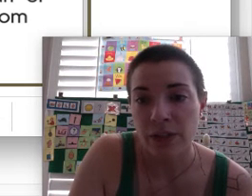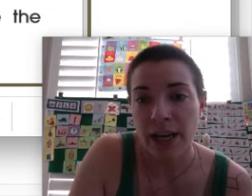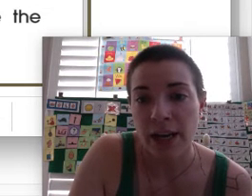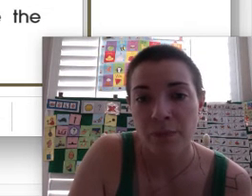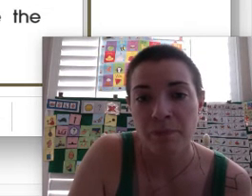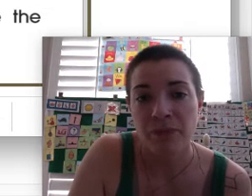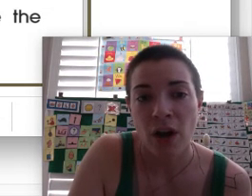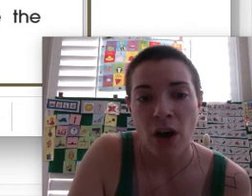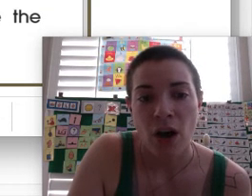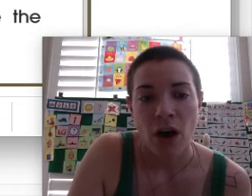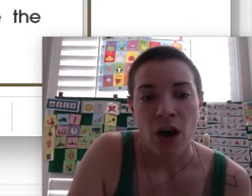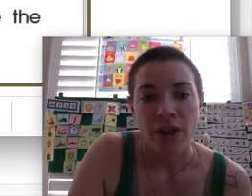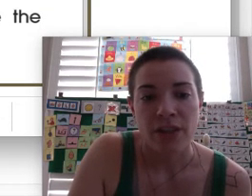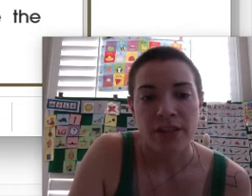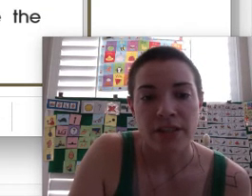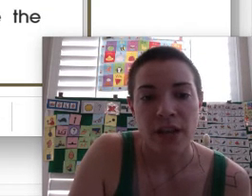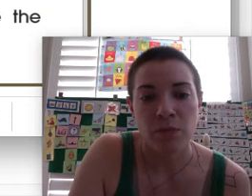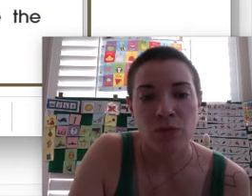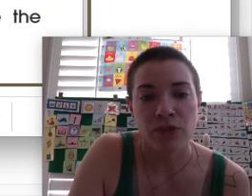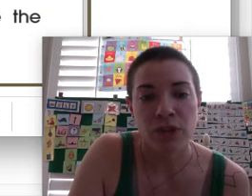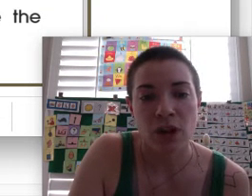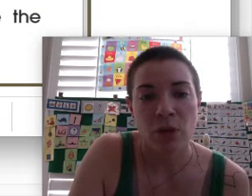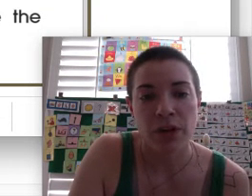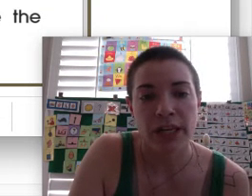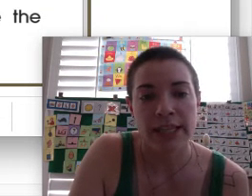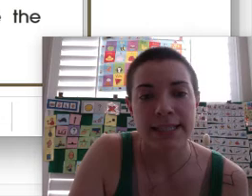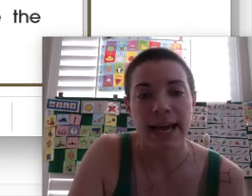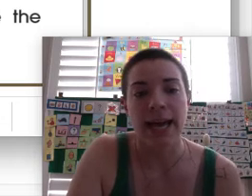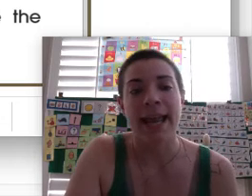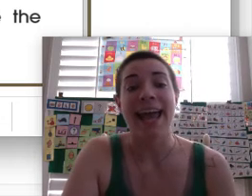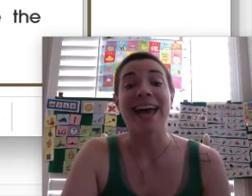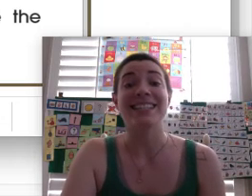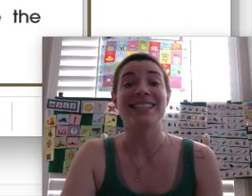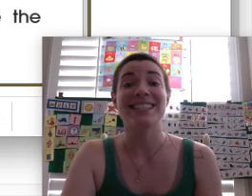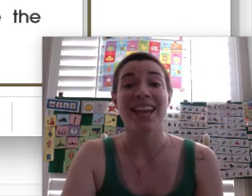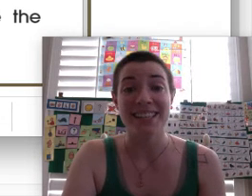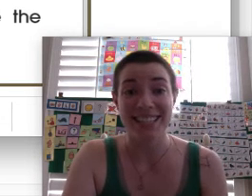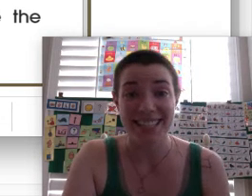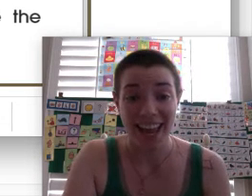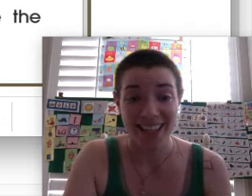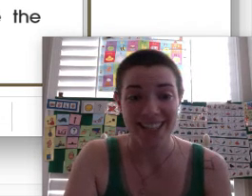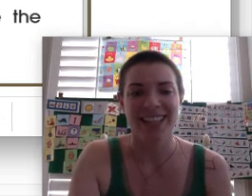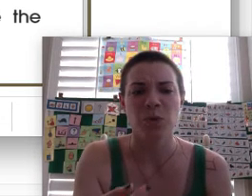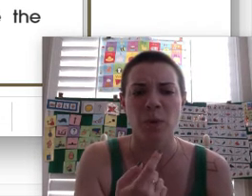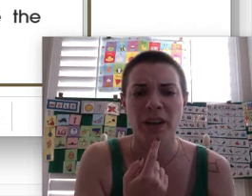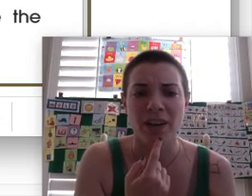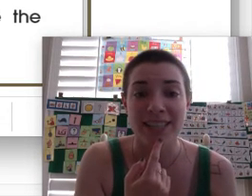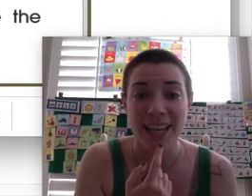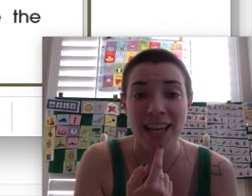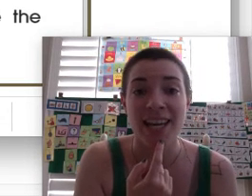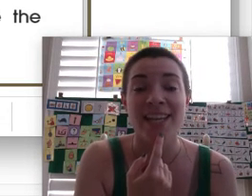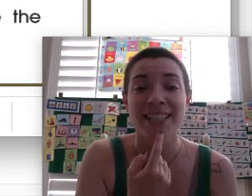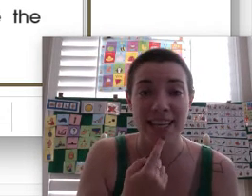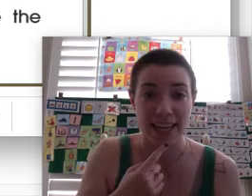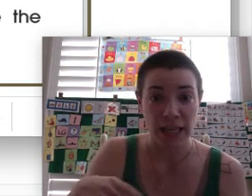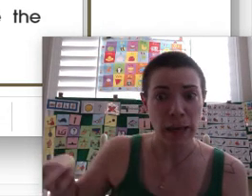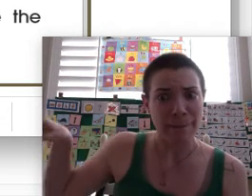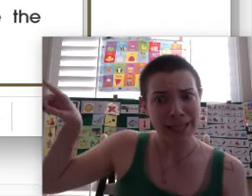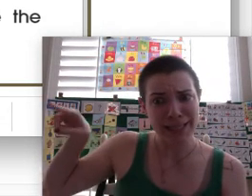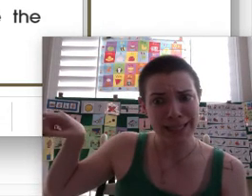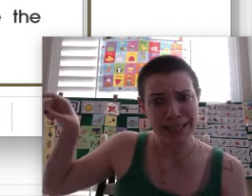down, down. The sun moves lower in the sky at sunset. That's what we call